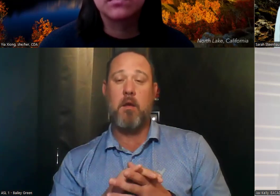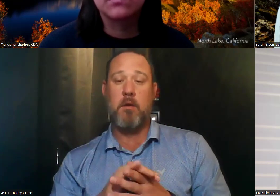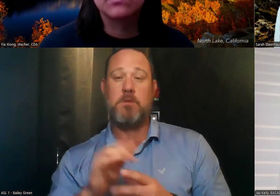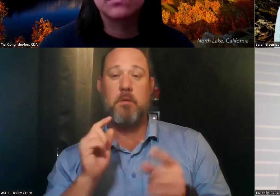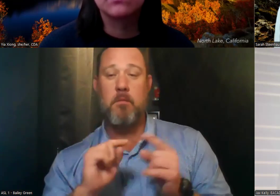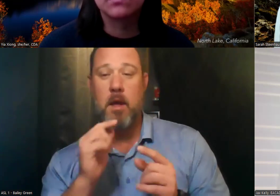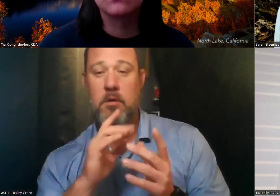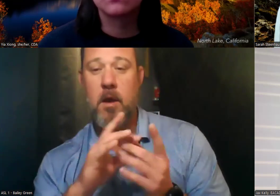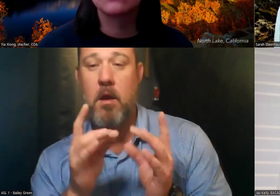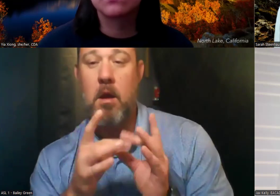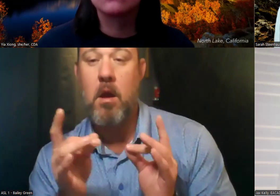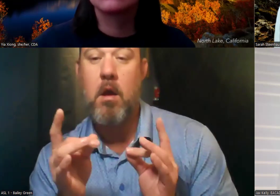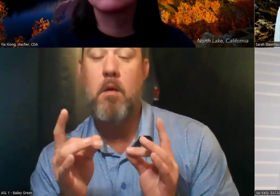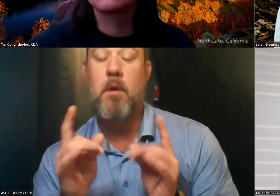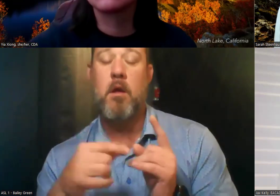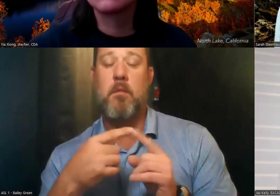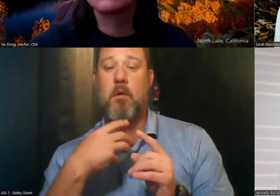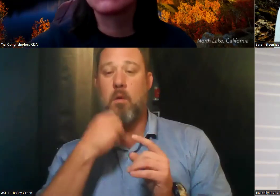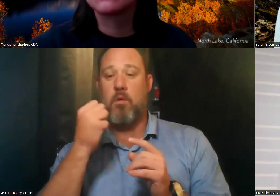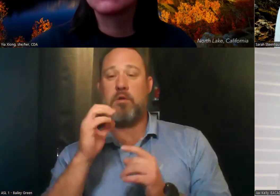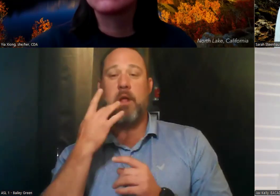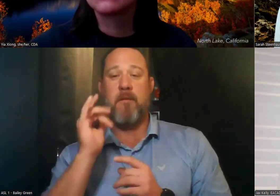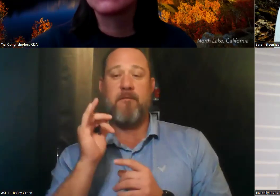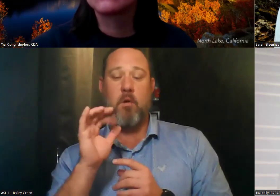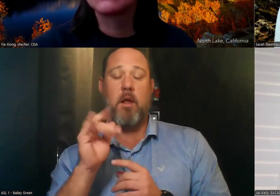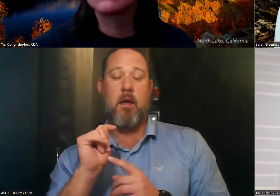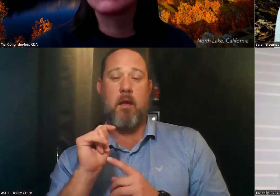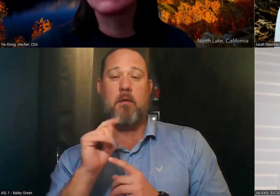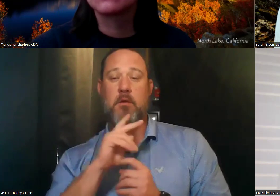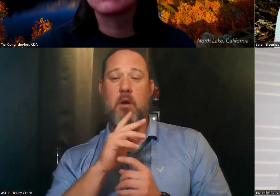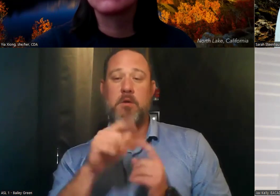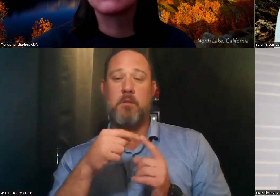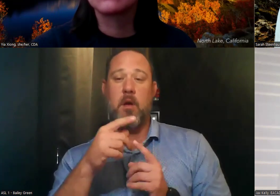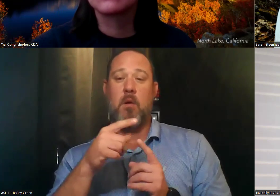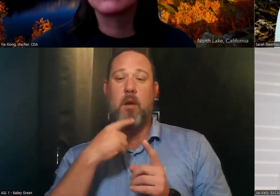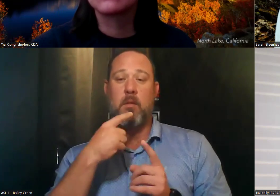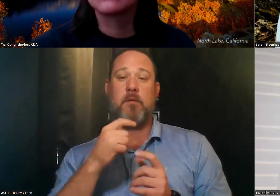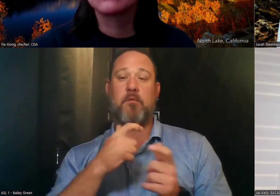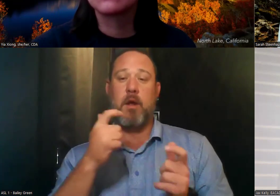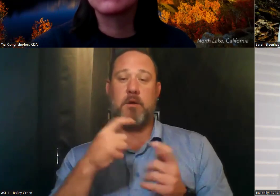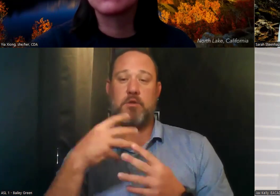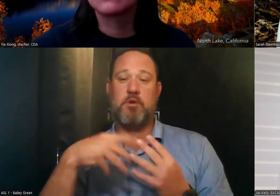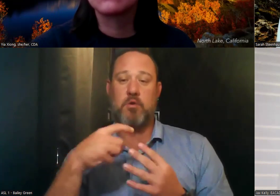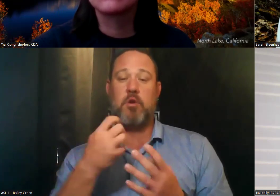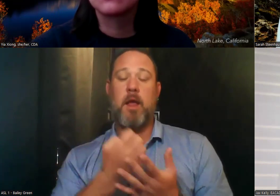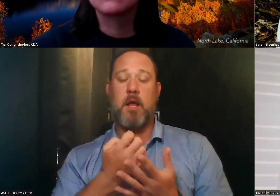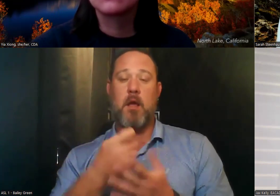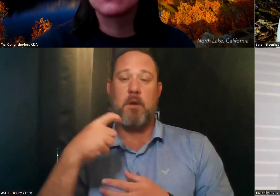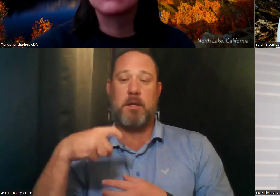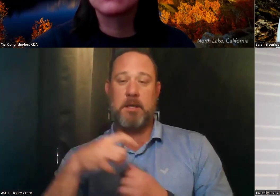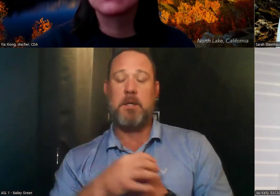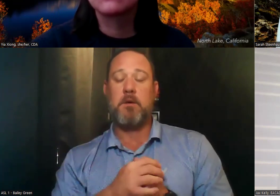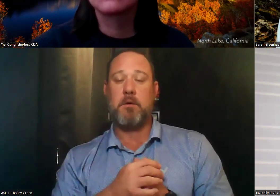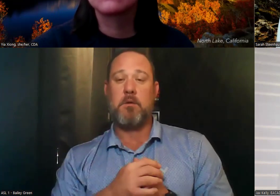to my comment about the Older Californians Act, when it talks about populations of greatest social and economic need,